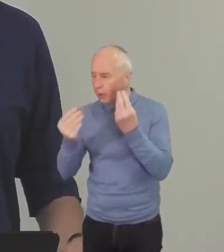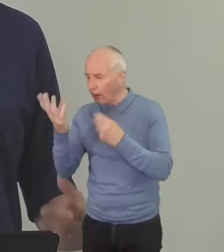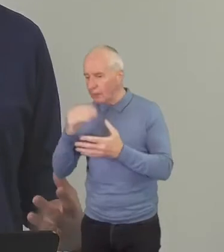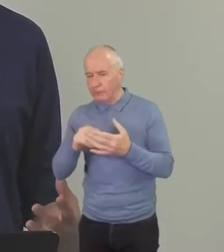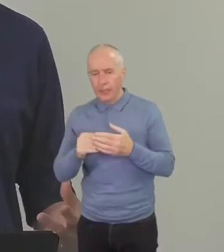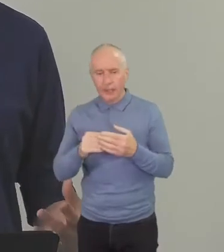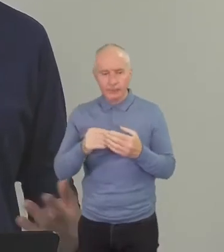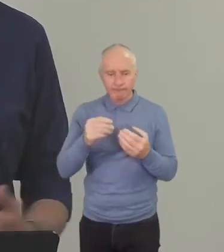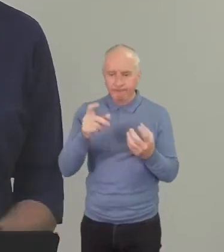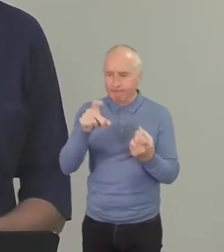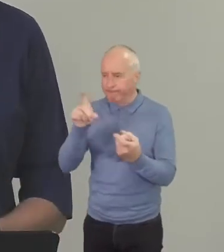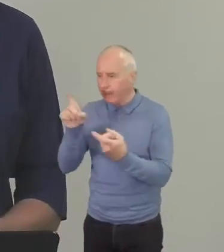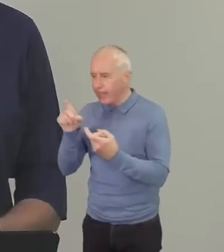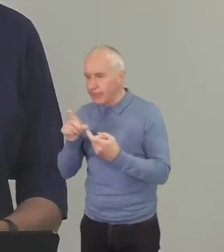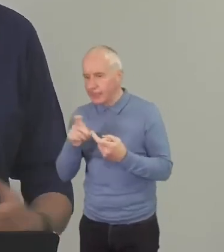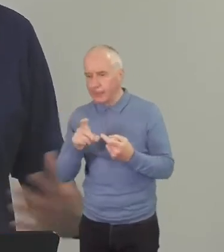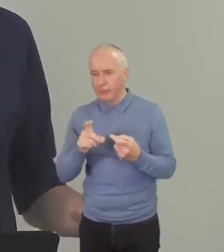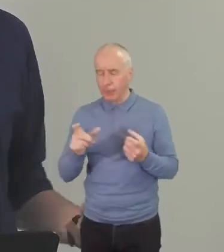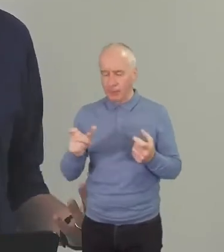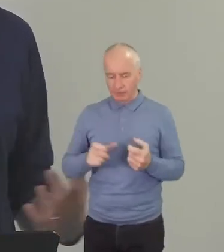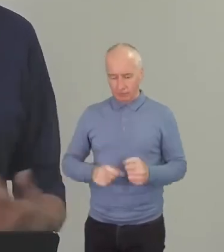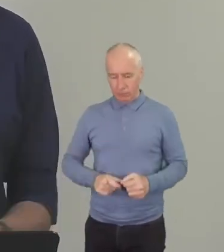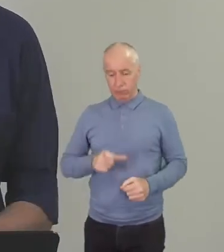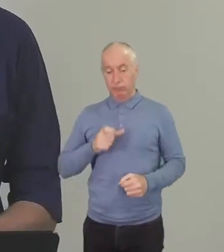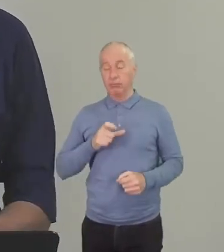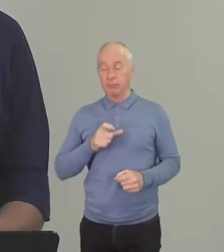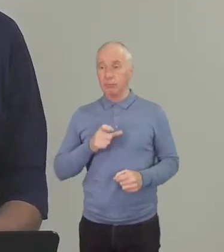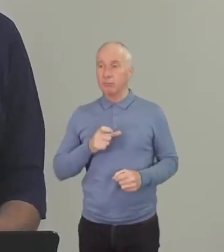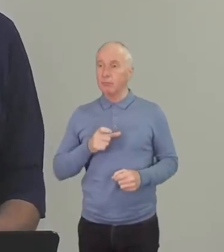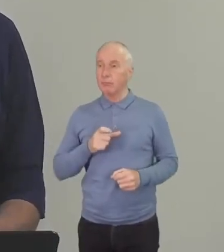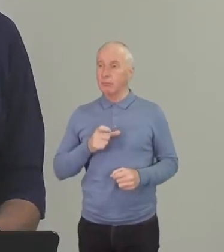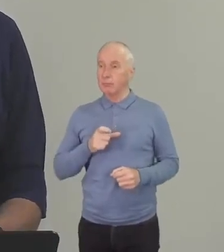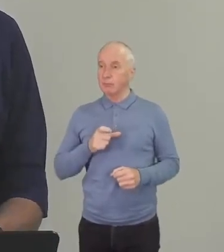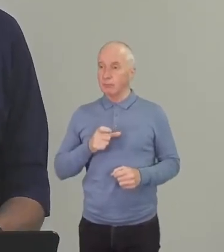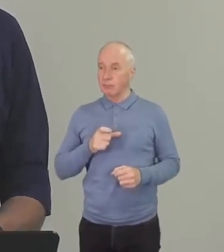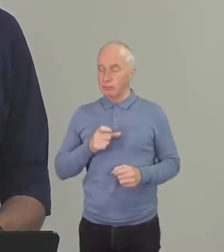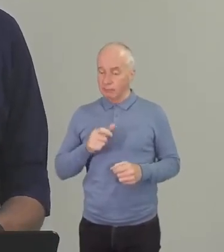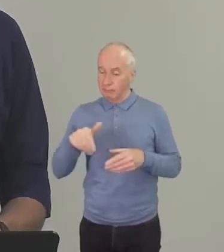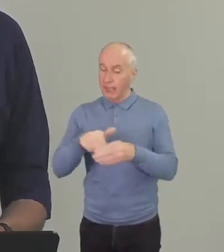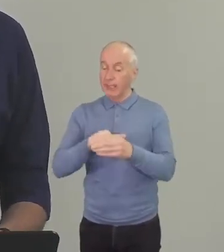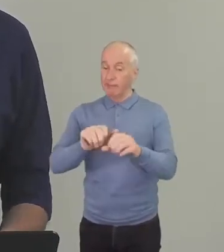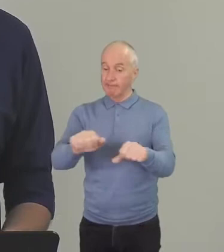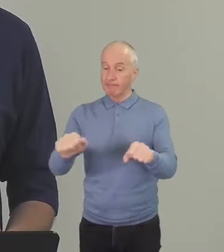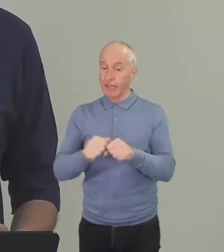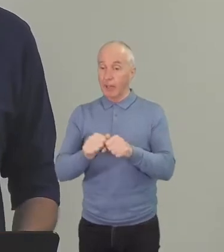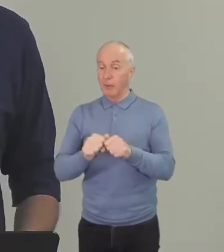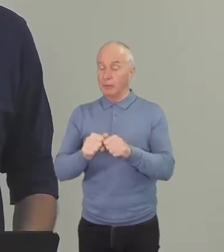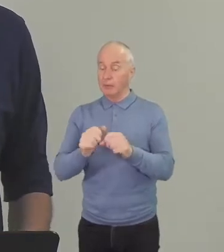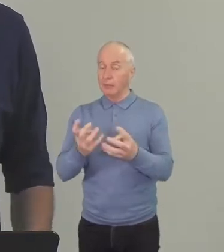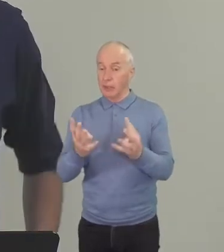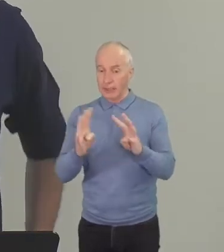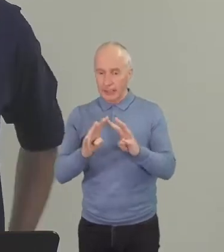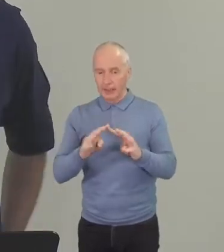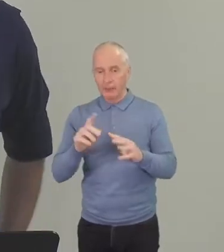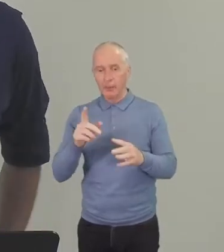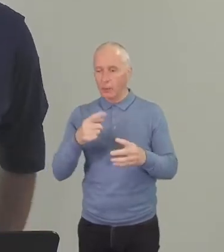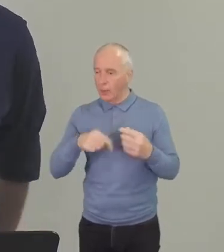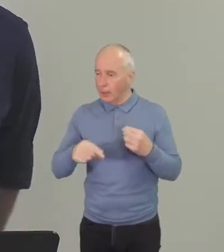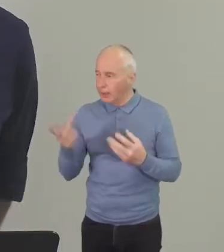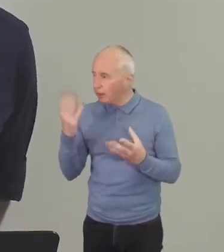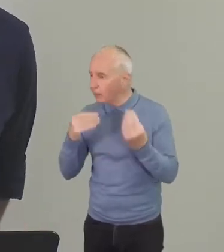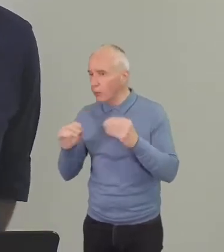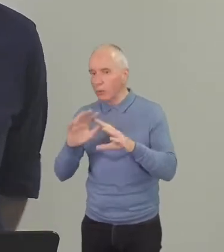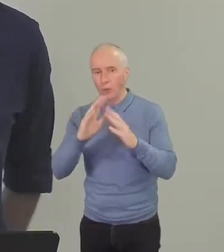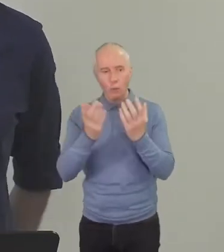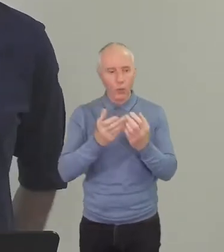but have confidence, as I think we all do within the team, that we did listen. We listened to the World Church, we listened